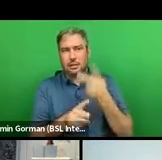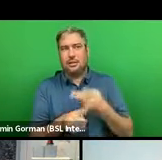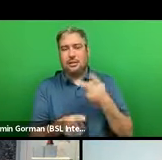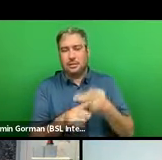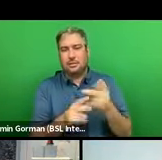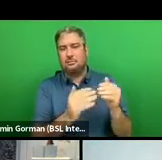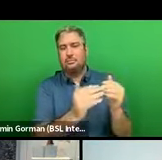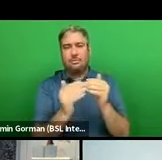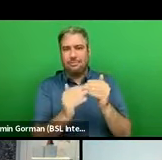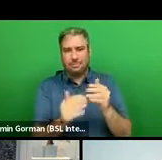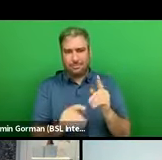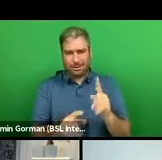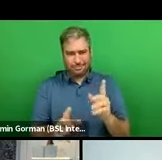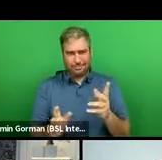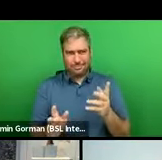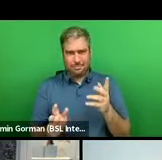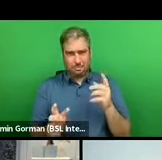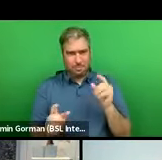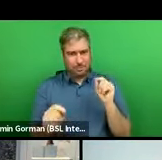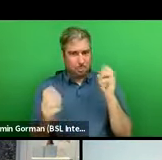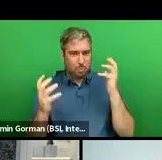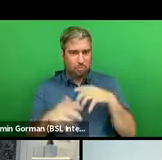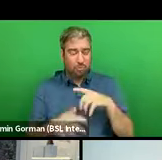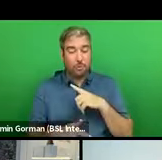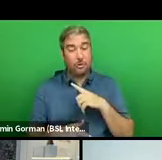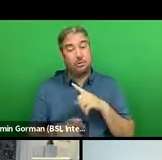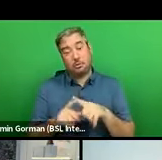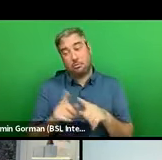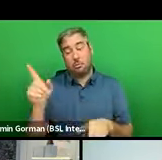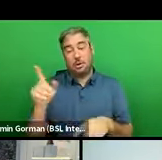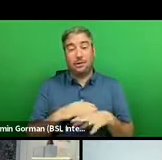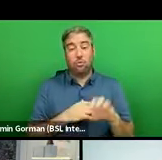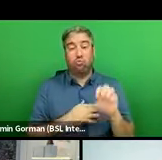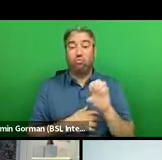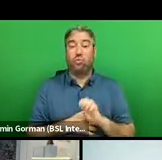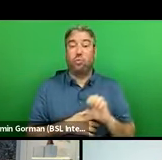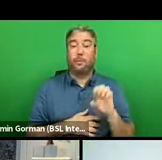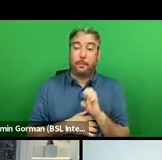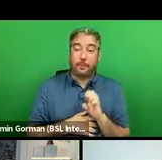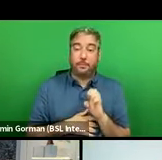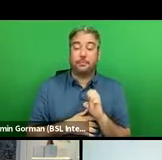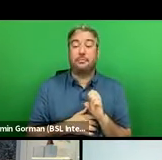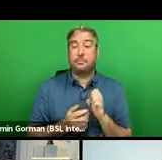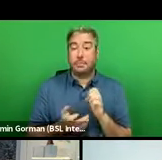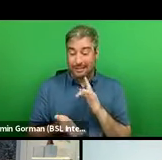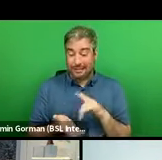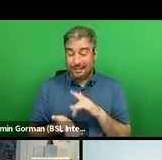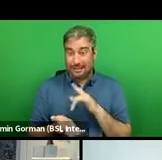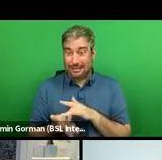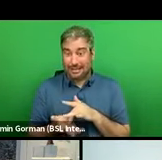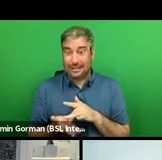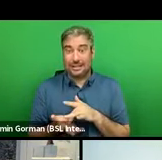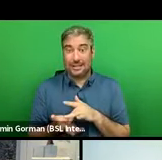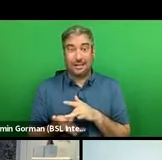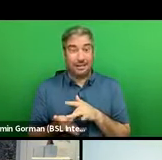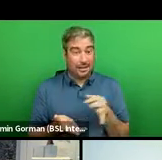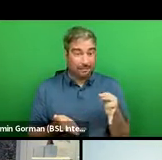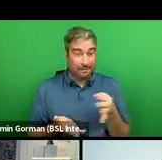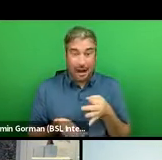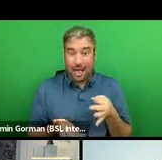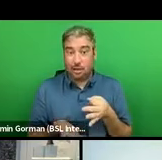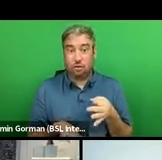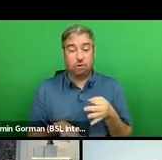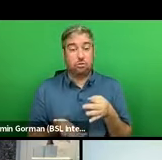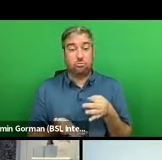Europe, right, even a city and a village, or within region disparity, or within cities disparities, are